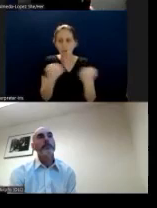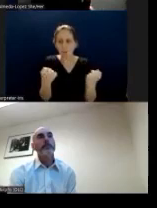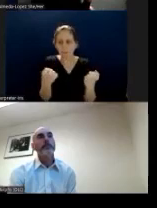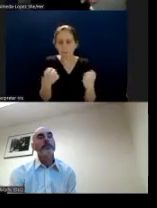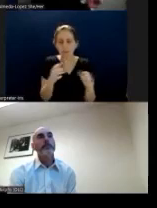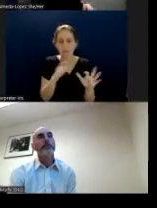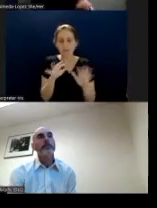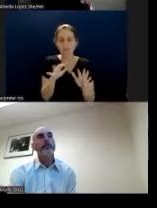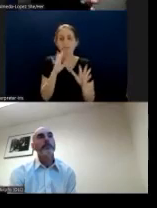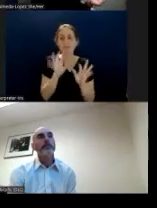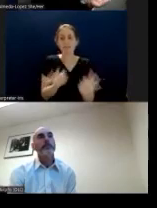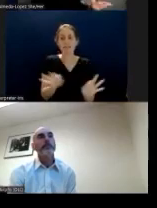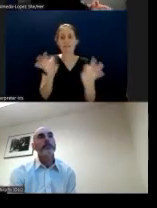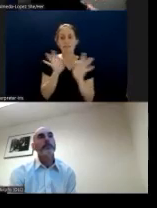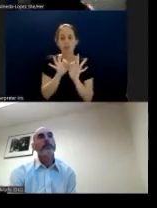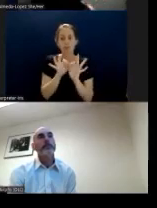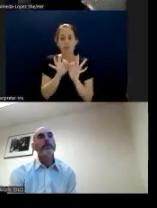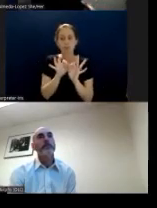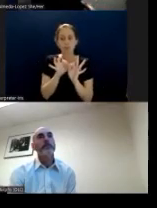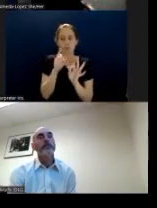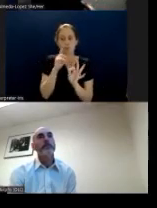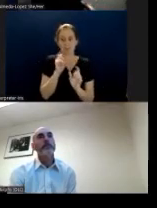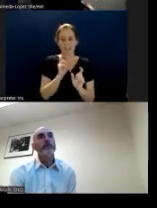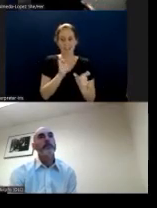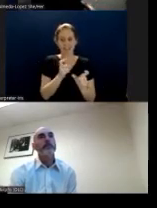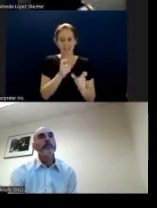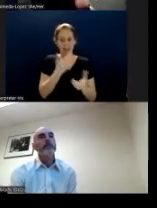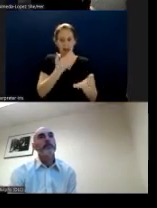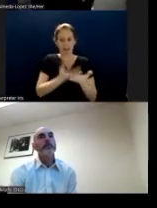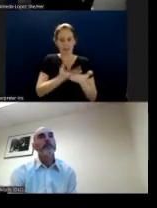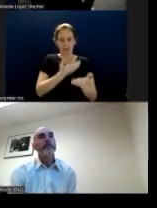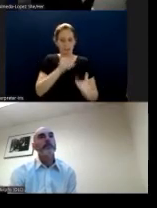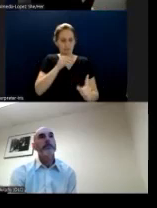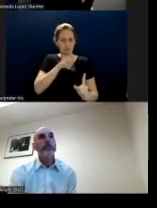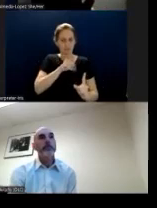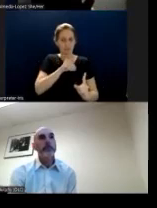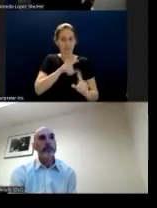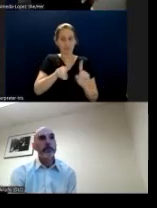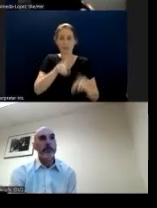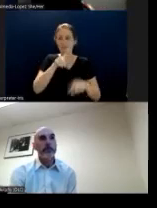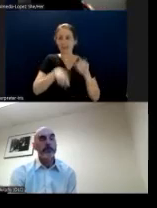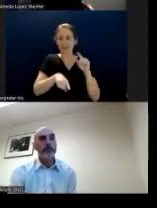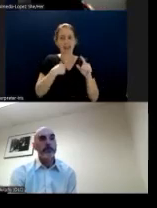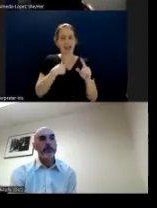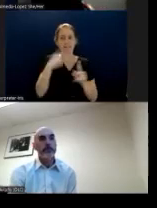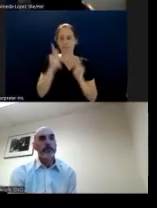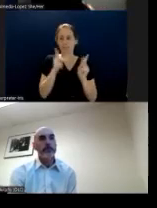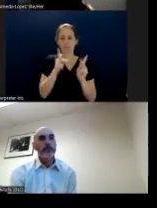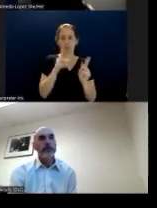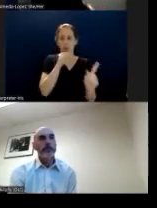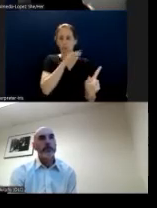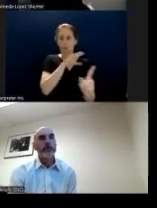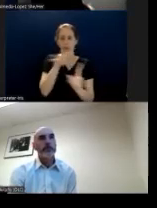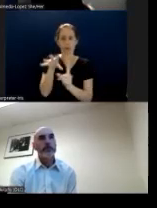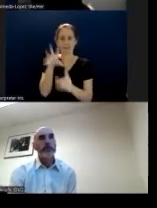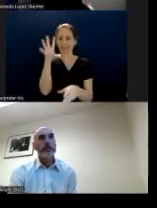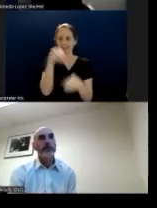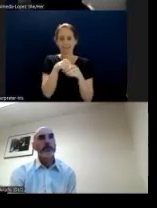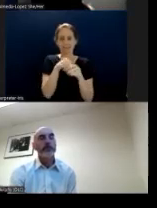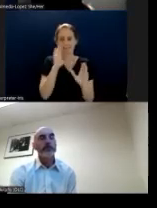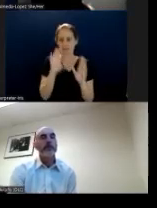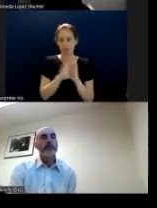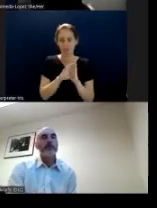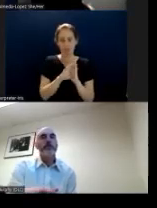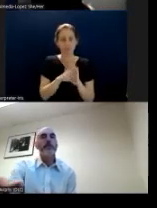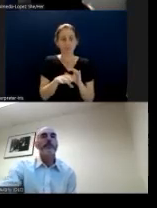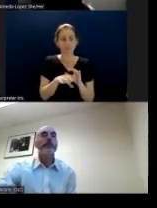it's important to give us visual evidence of that, but having people in pictures is a no-go. And then